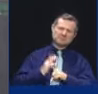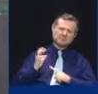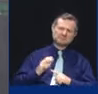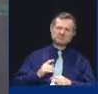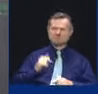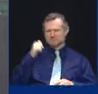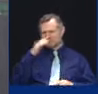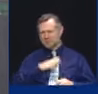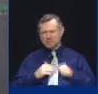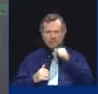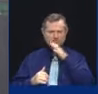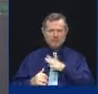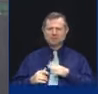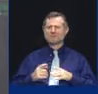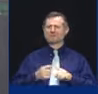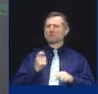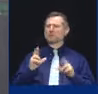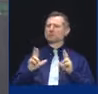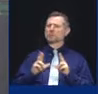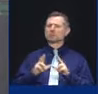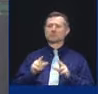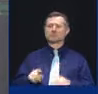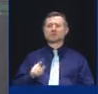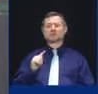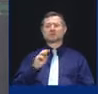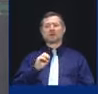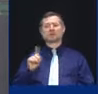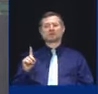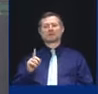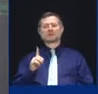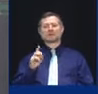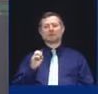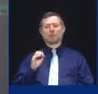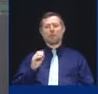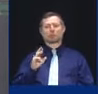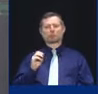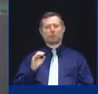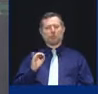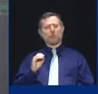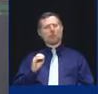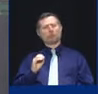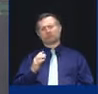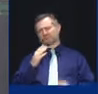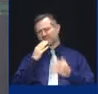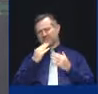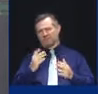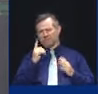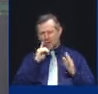of labor. Todd DiIorio, thank you very much for organizing it and making it happen.